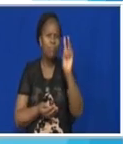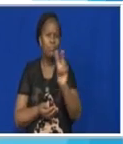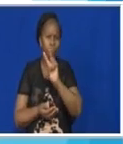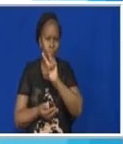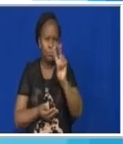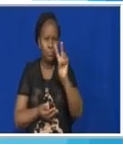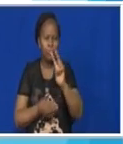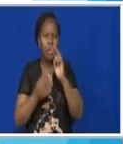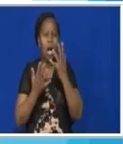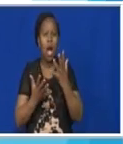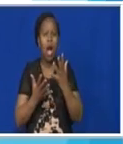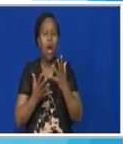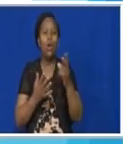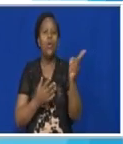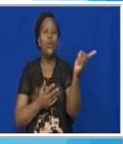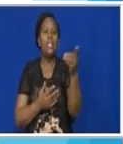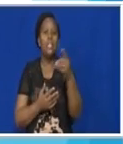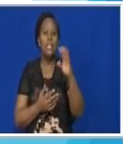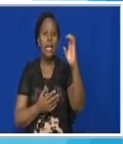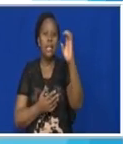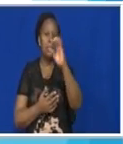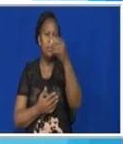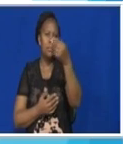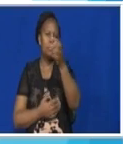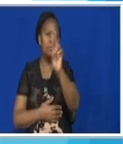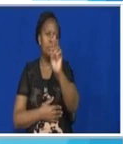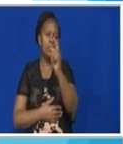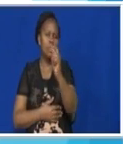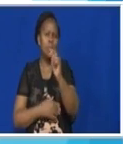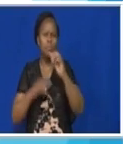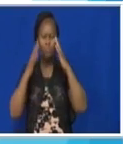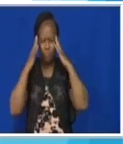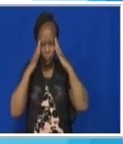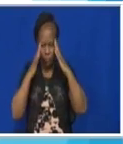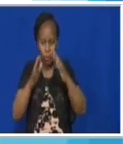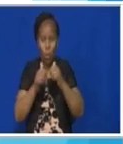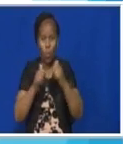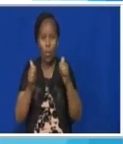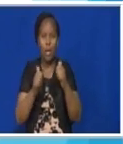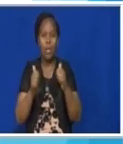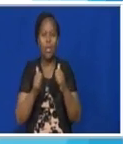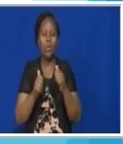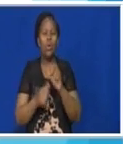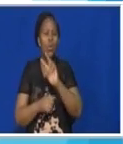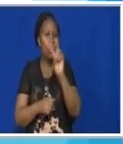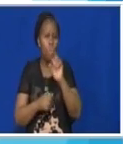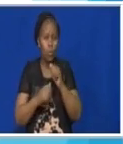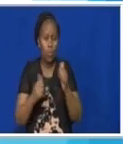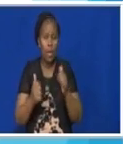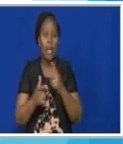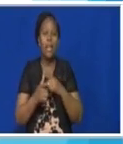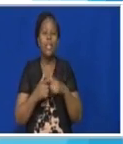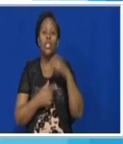the flow of the chart. You look carefully at the chart and then